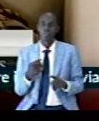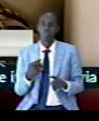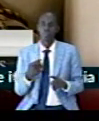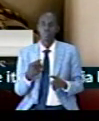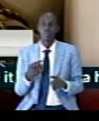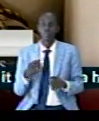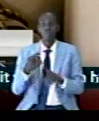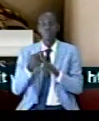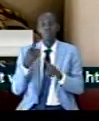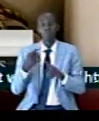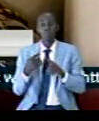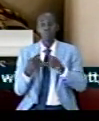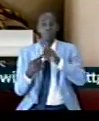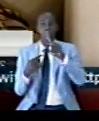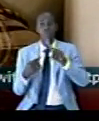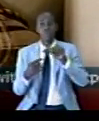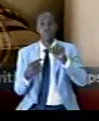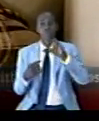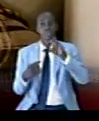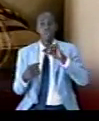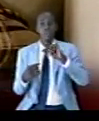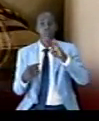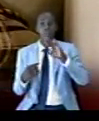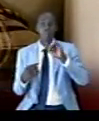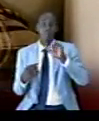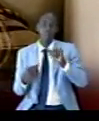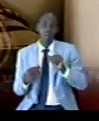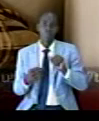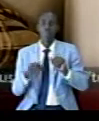Zambia. I'm here to testify